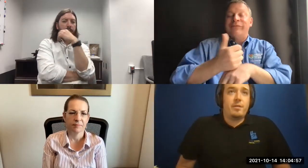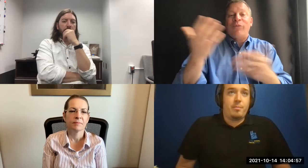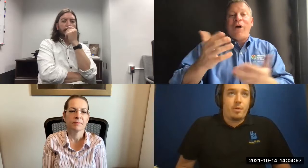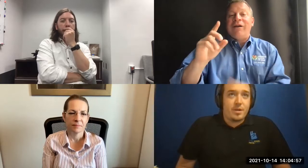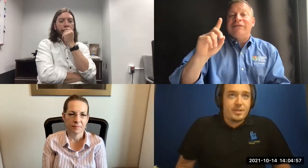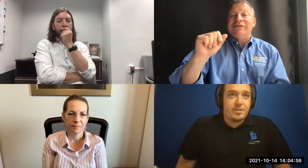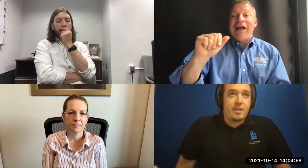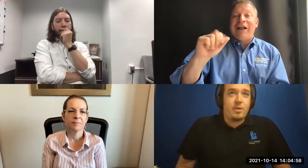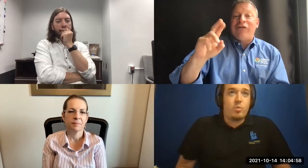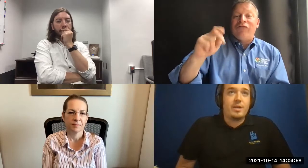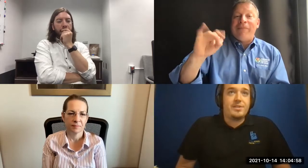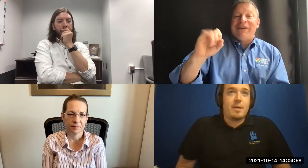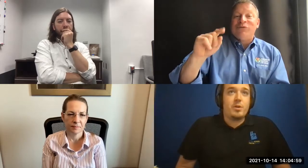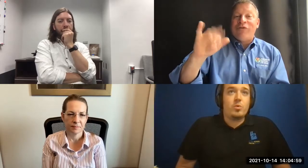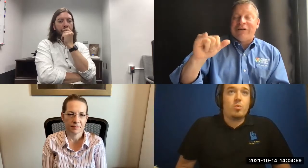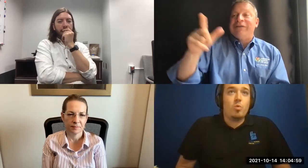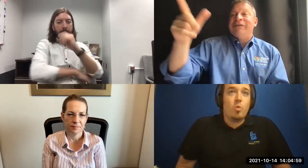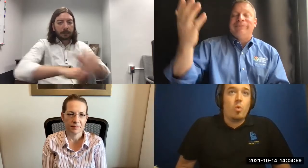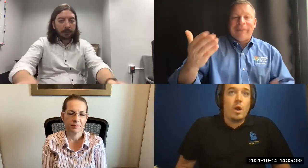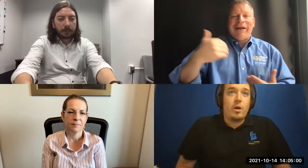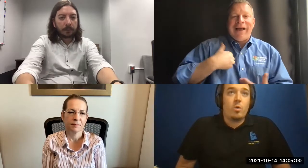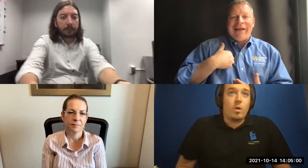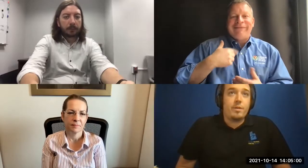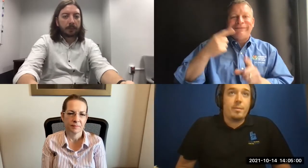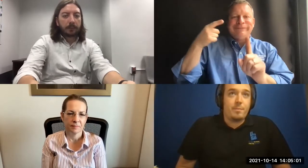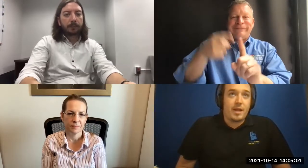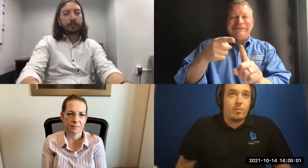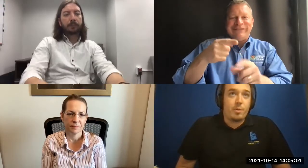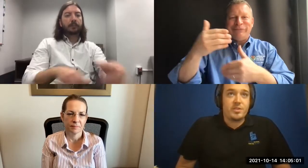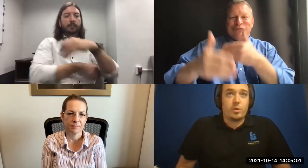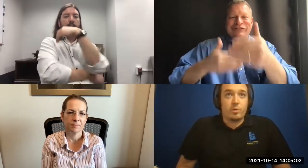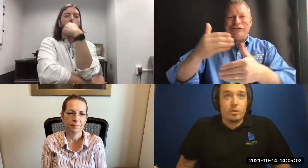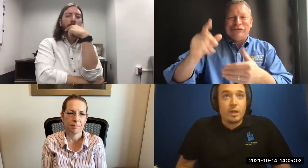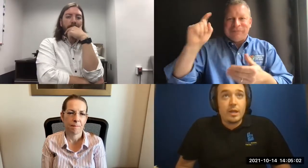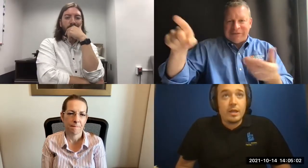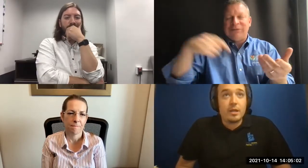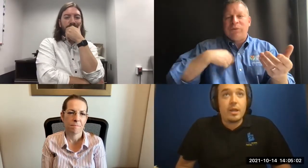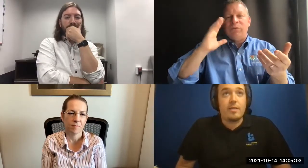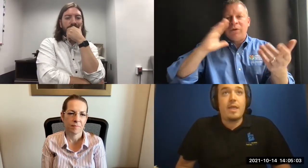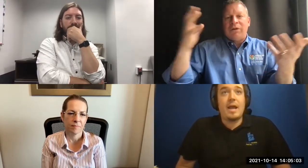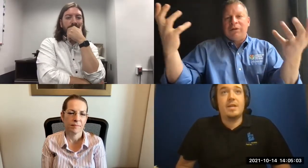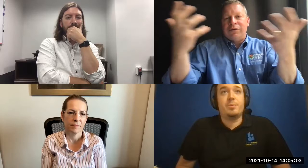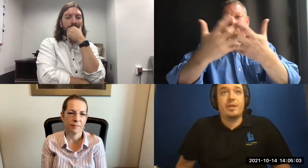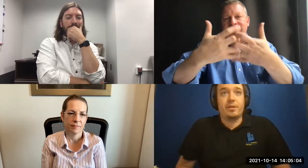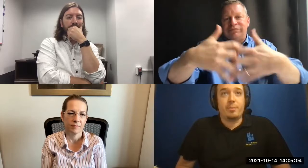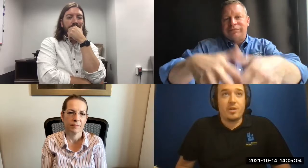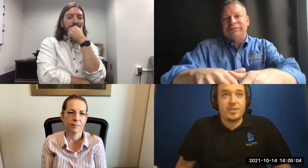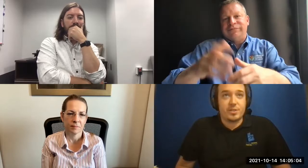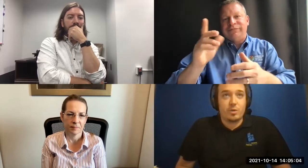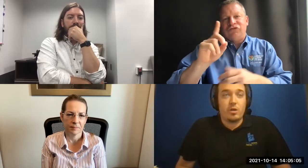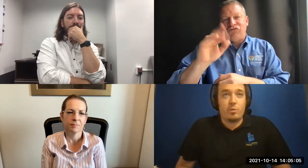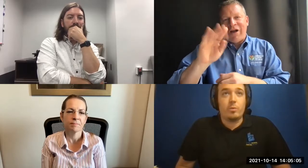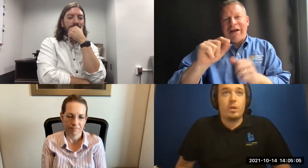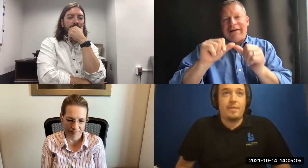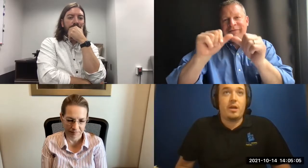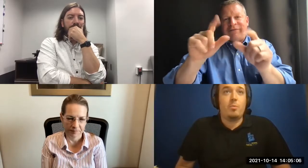Feedback on the process, and then we can establish where or what the data repository will look like. And that has a particular process